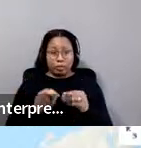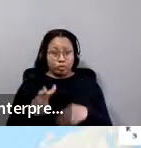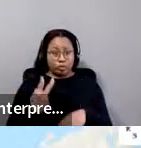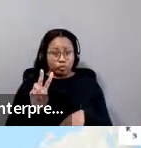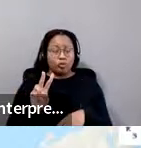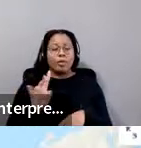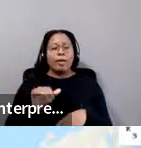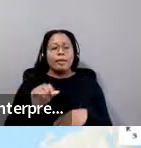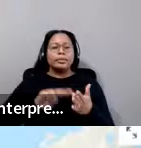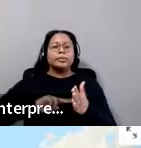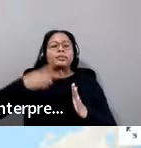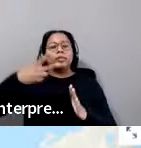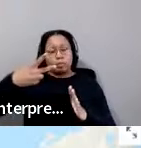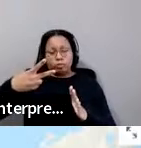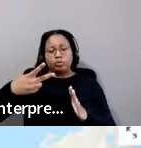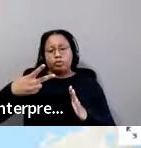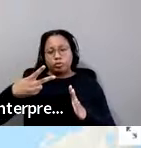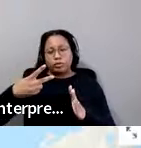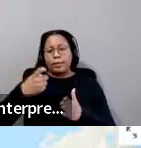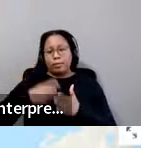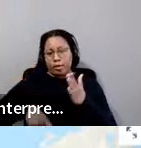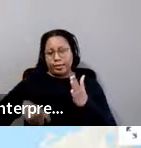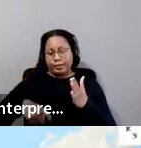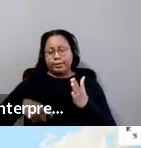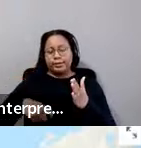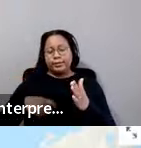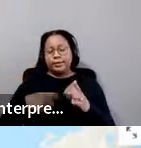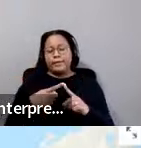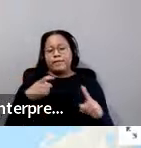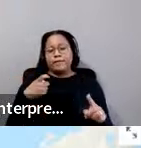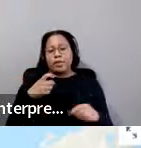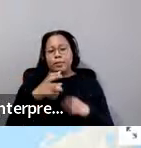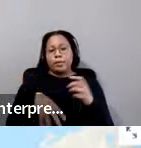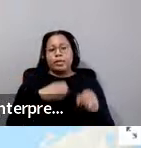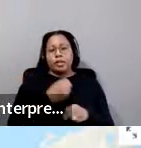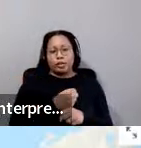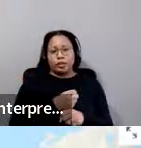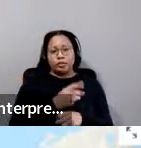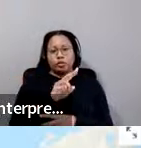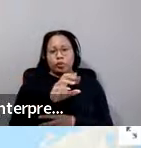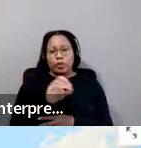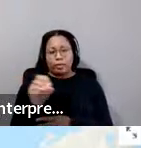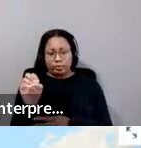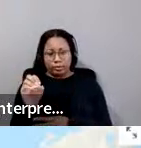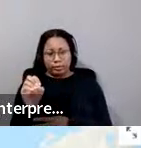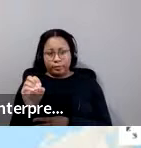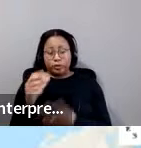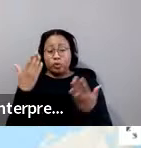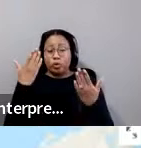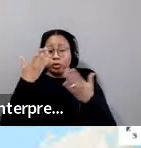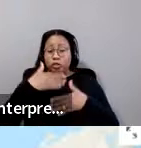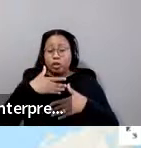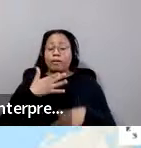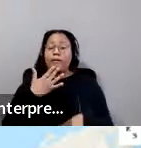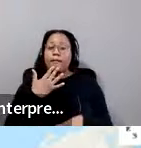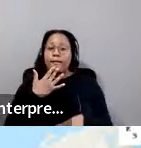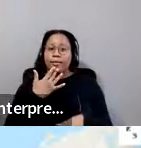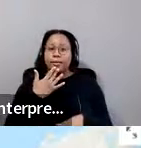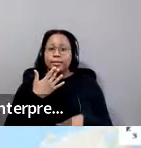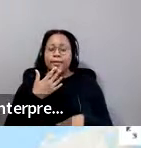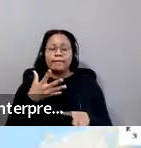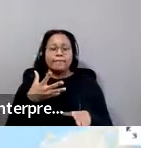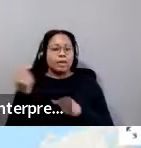2000. So the darker colors show areas with faster price increases or greater